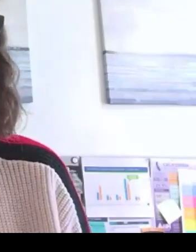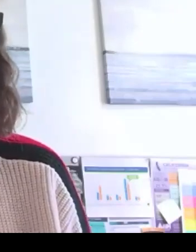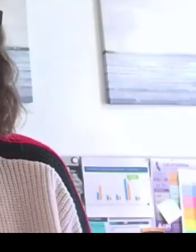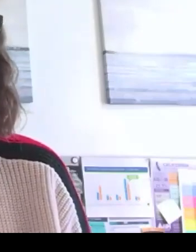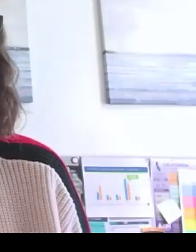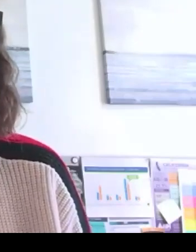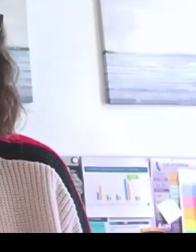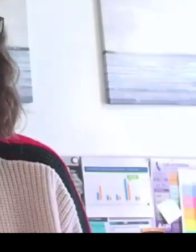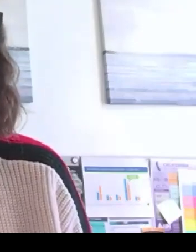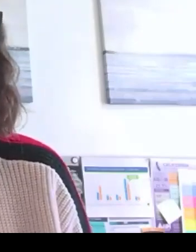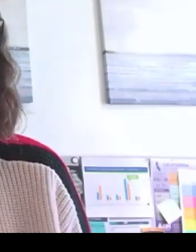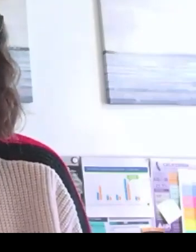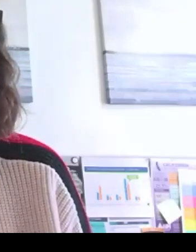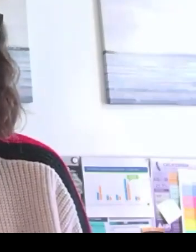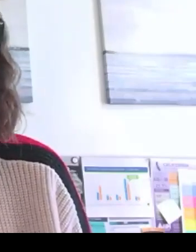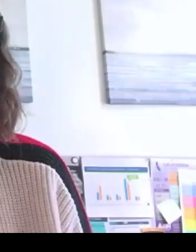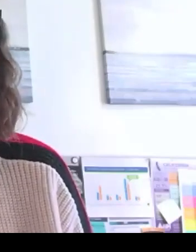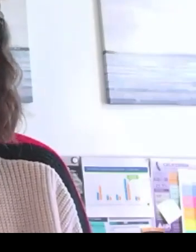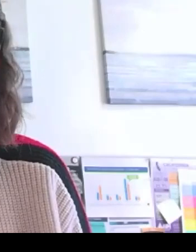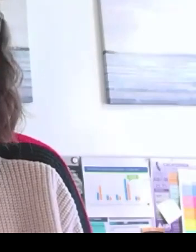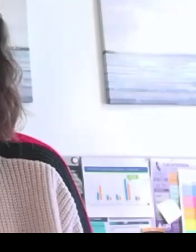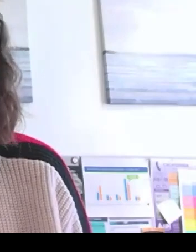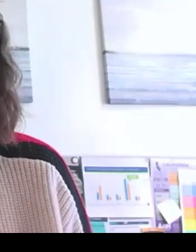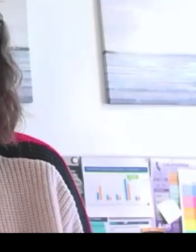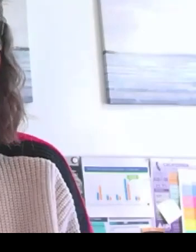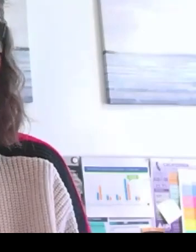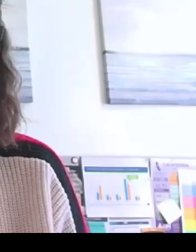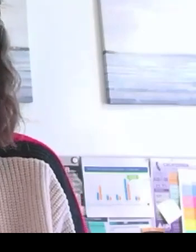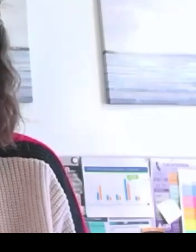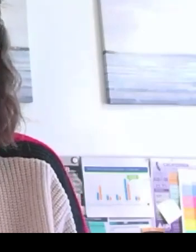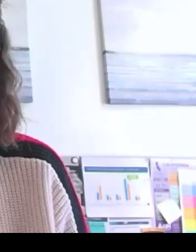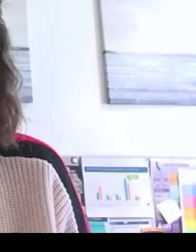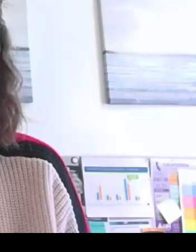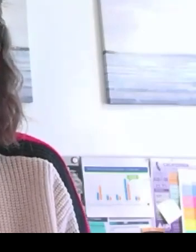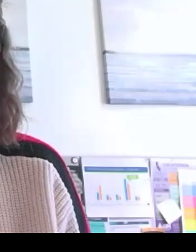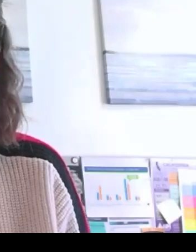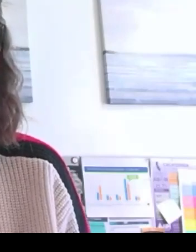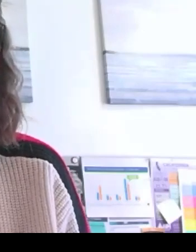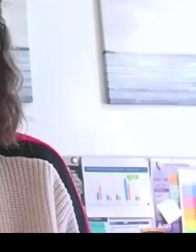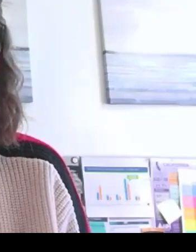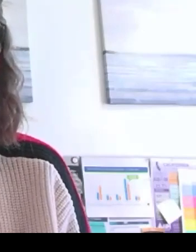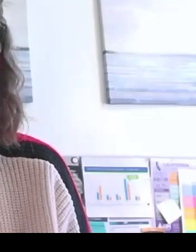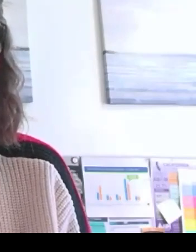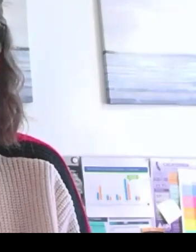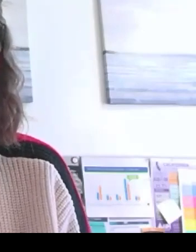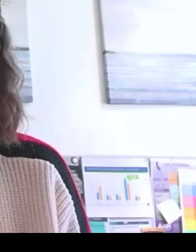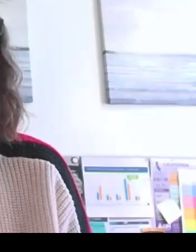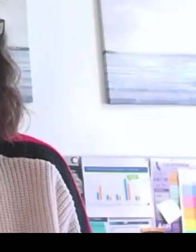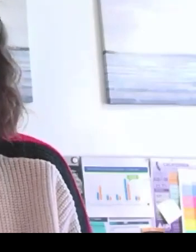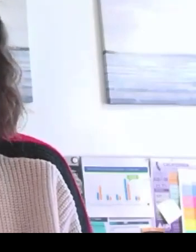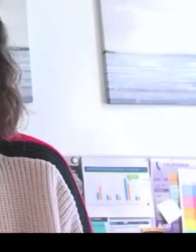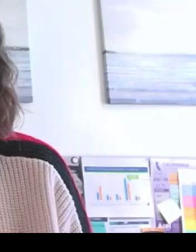the opportunity to add some additional members. So really, that's just sort of directly related to us and wanted to express our